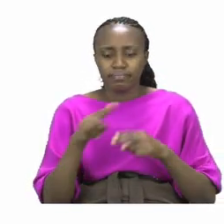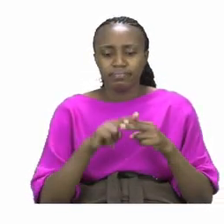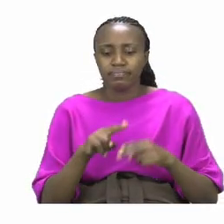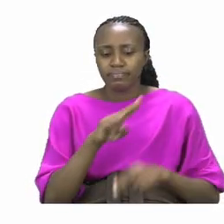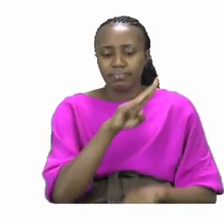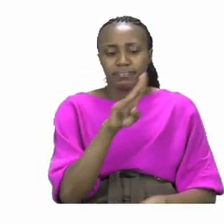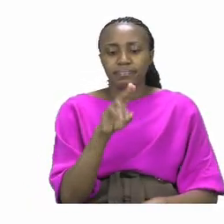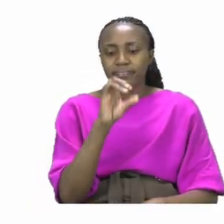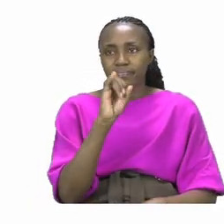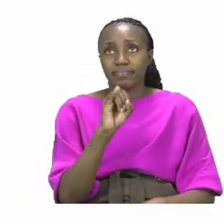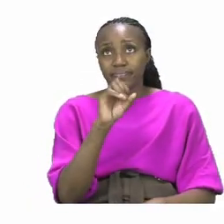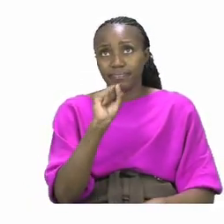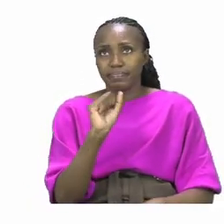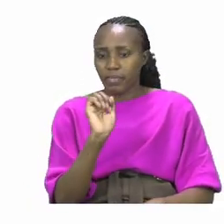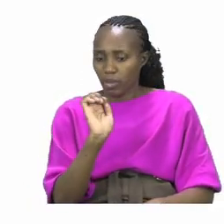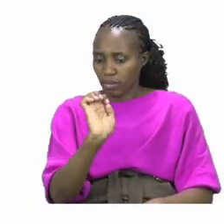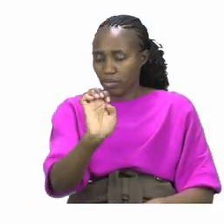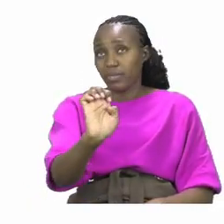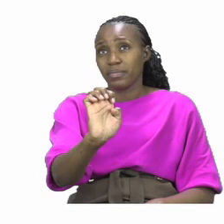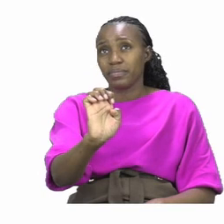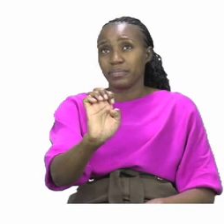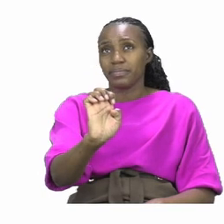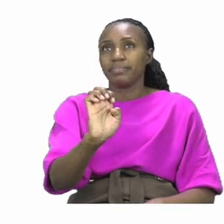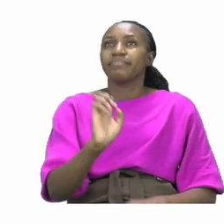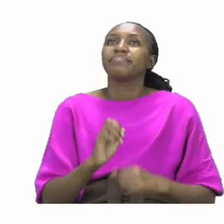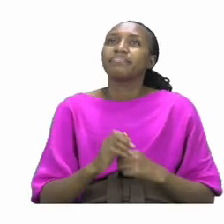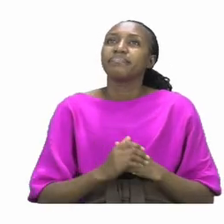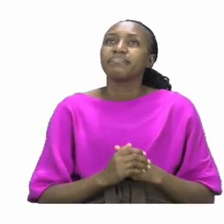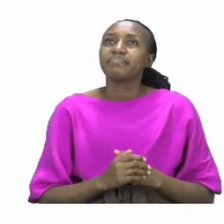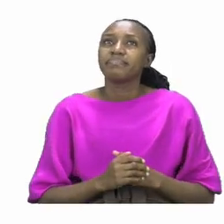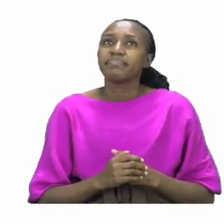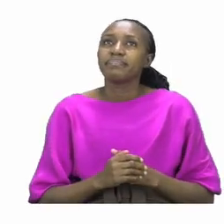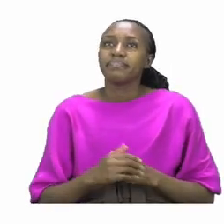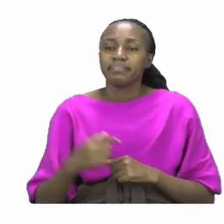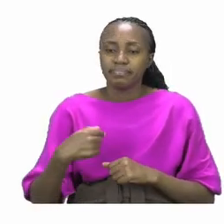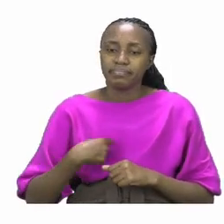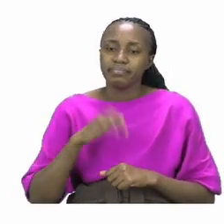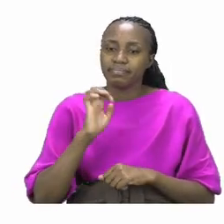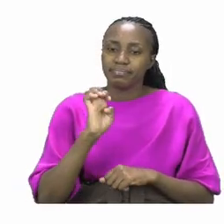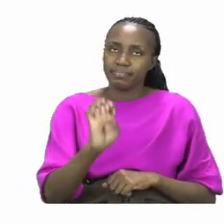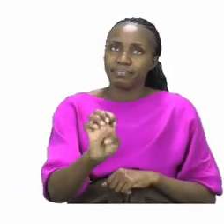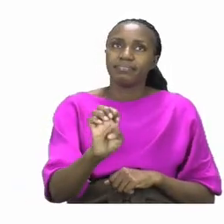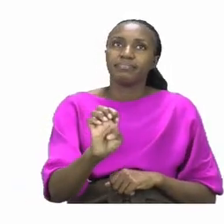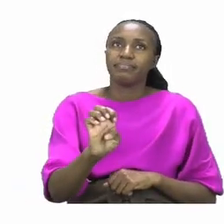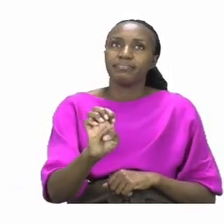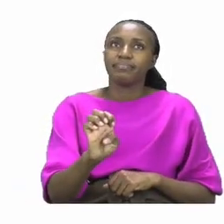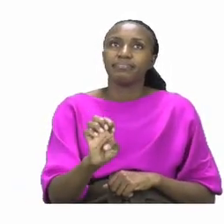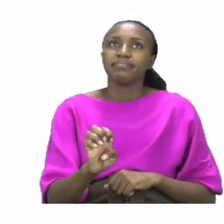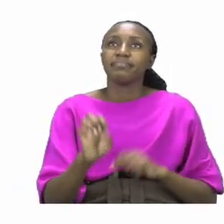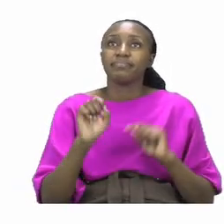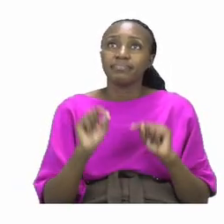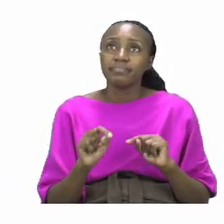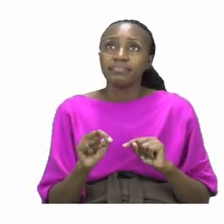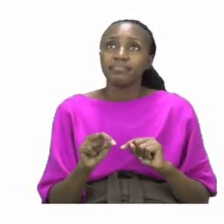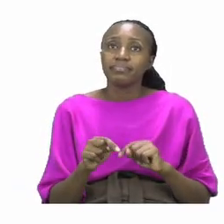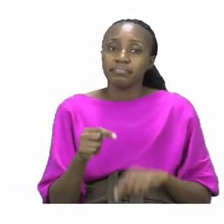his. Let's now try and put his in the sentence.